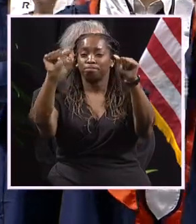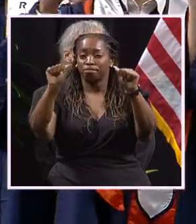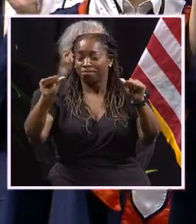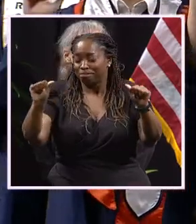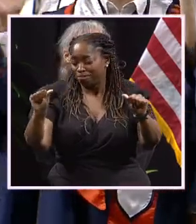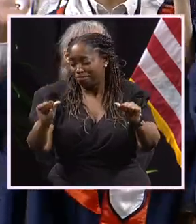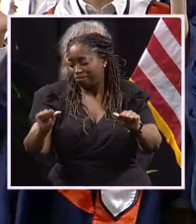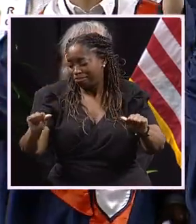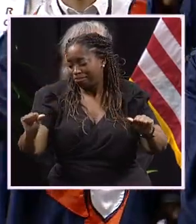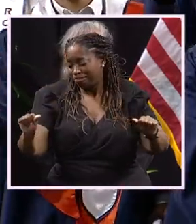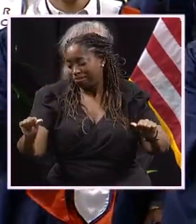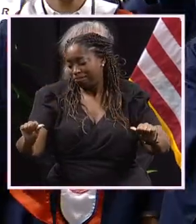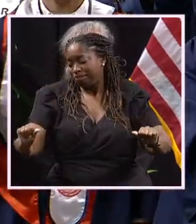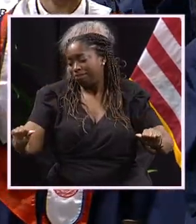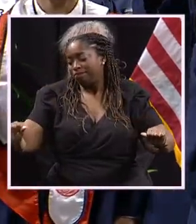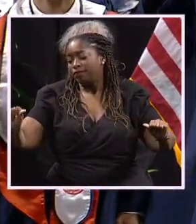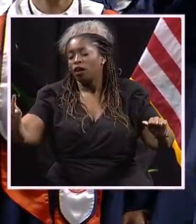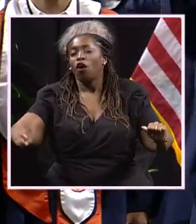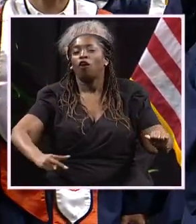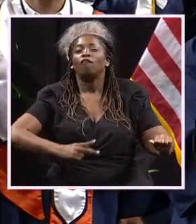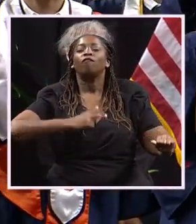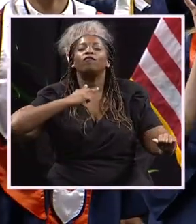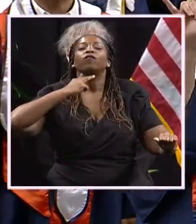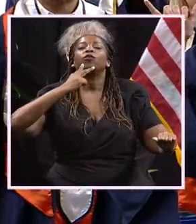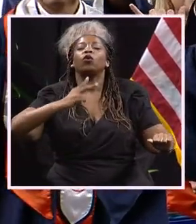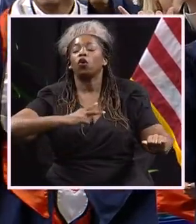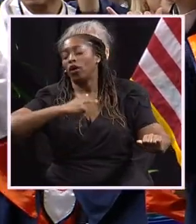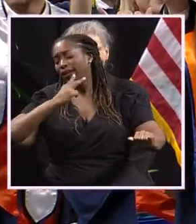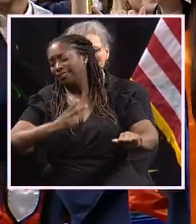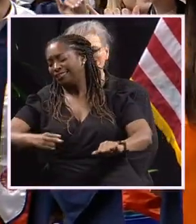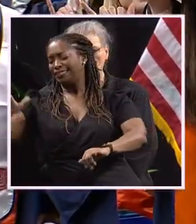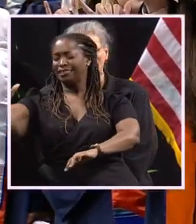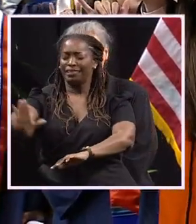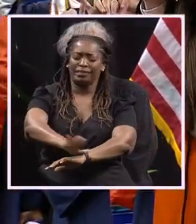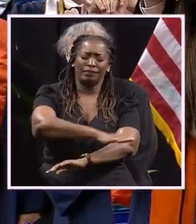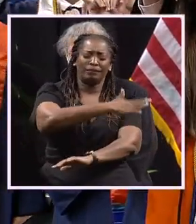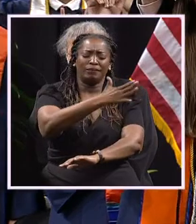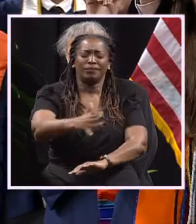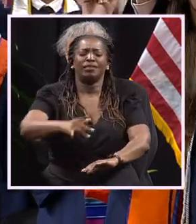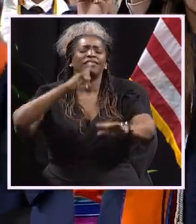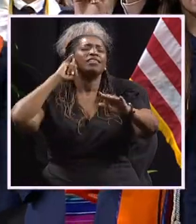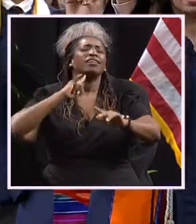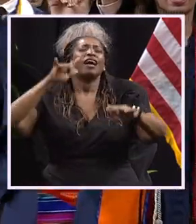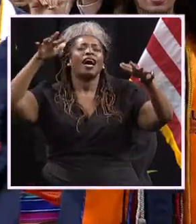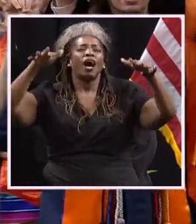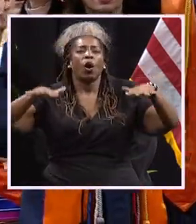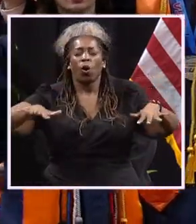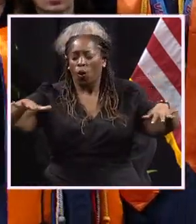Raised will end.